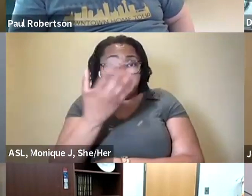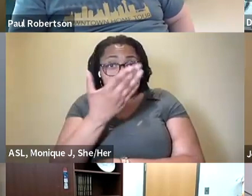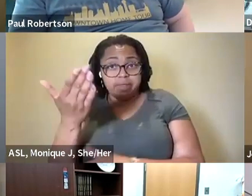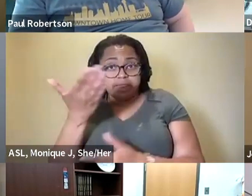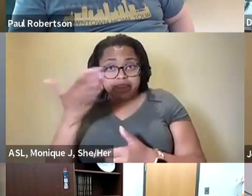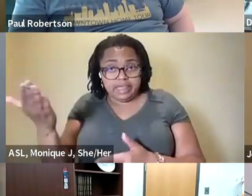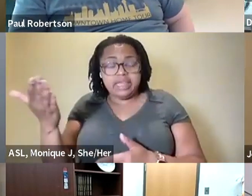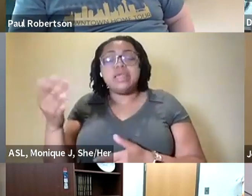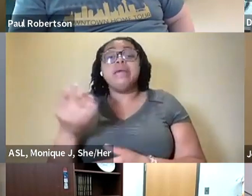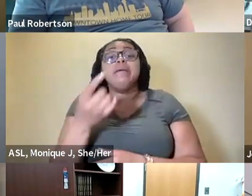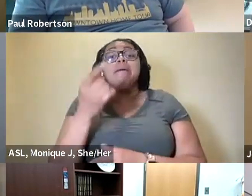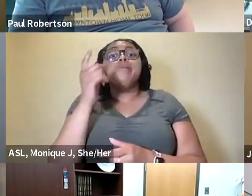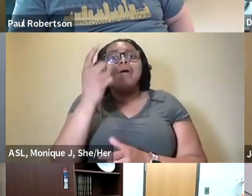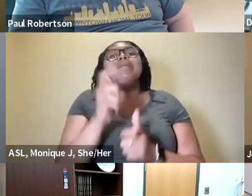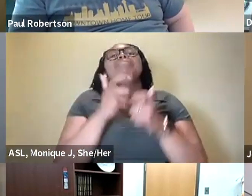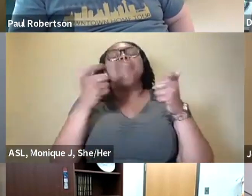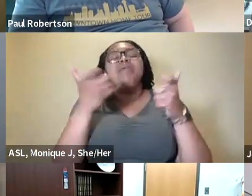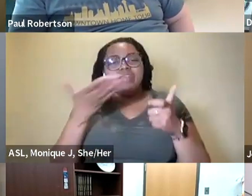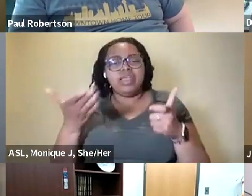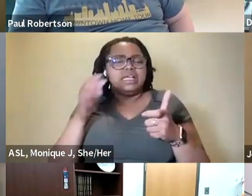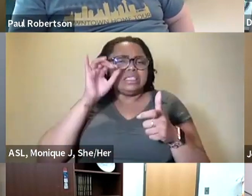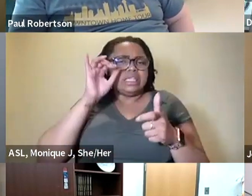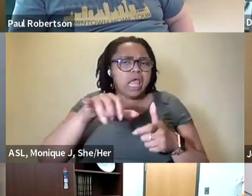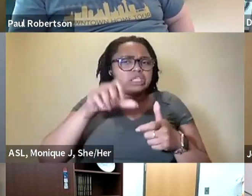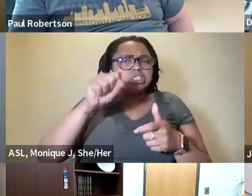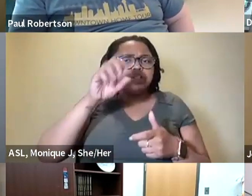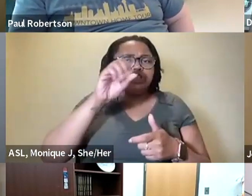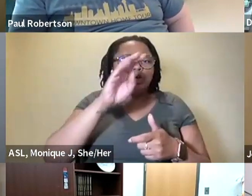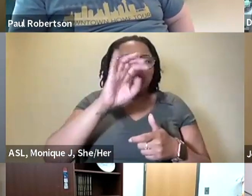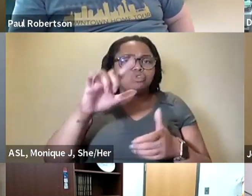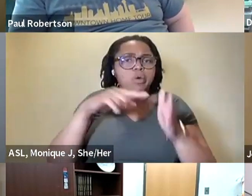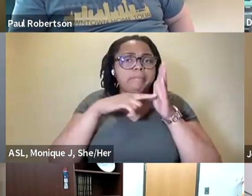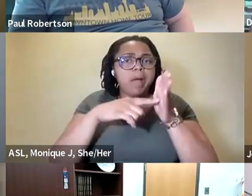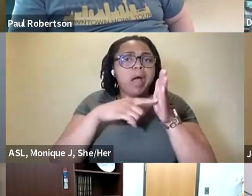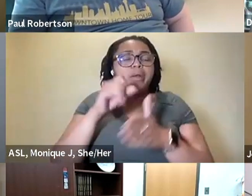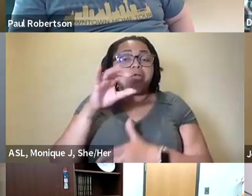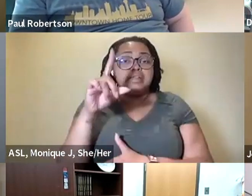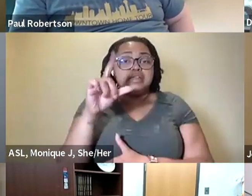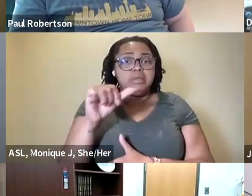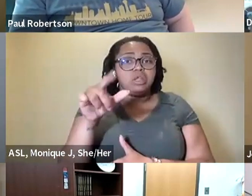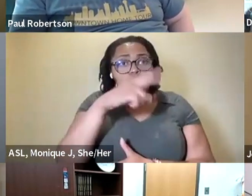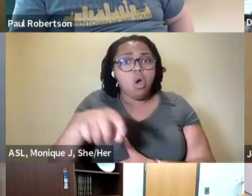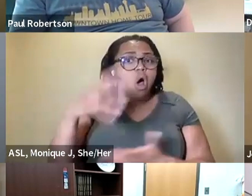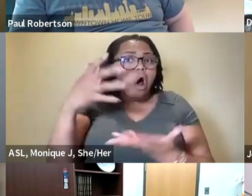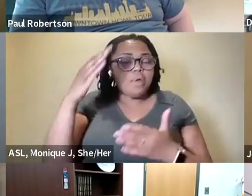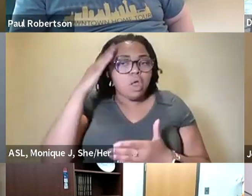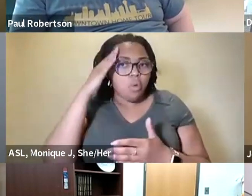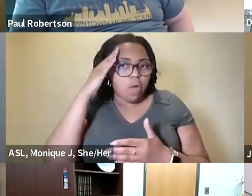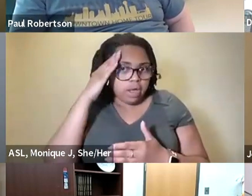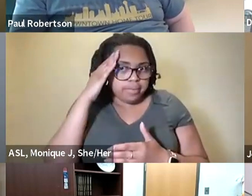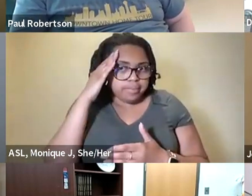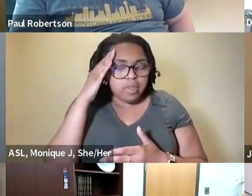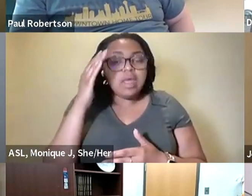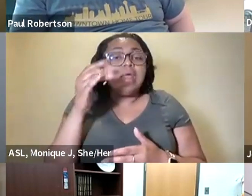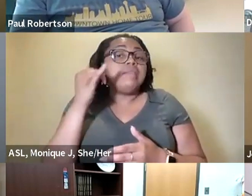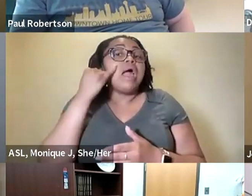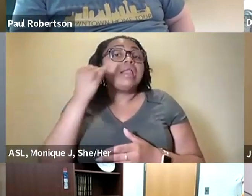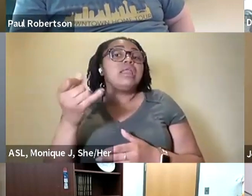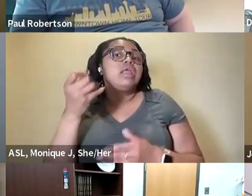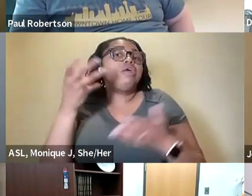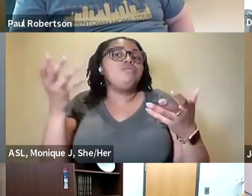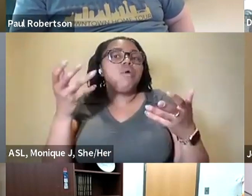of disability, which I'm sure you all are all intimately aware of. The idea that what